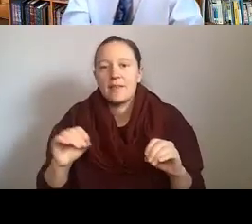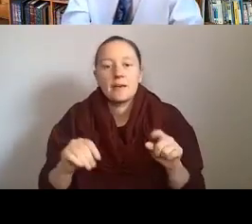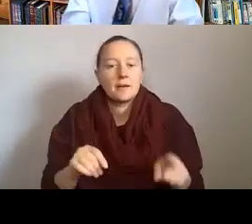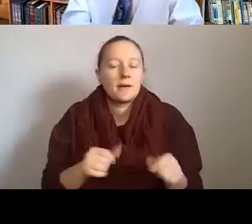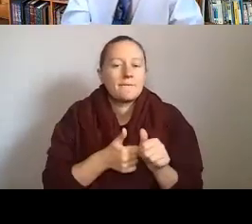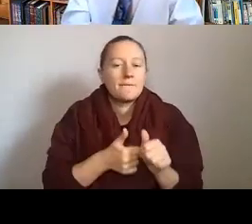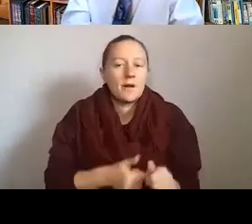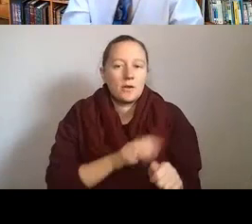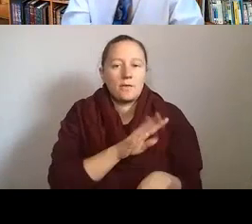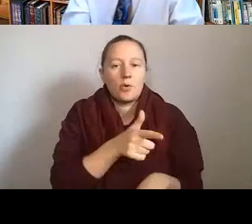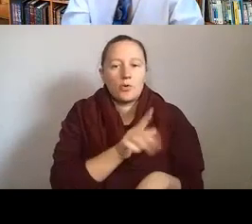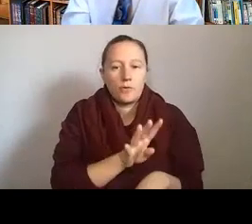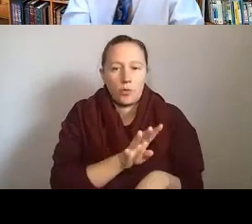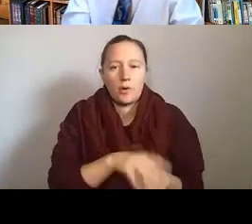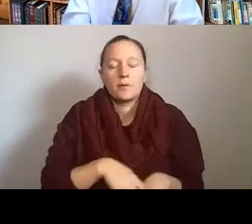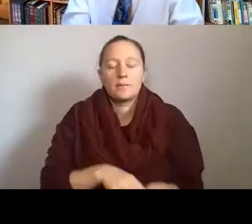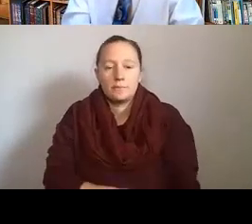instructions.